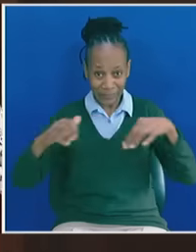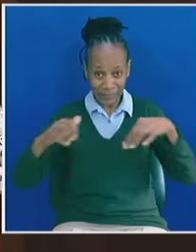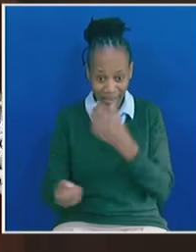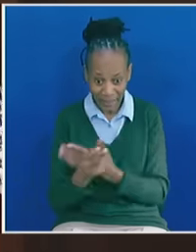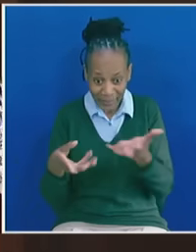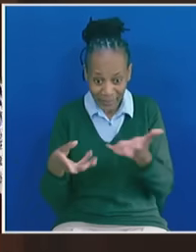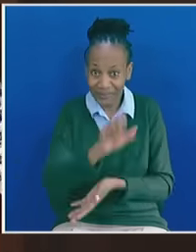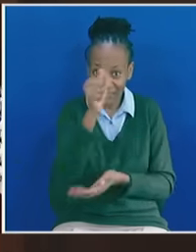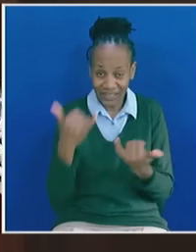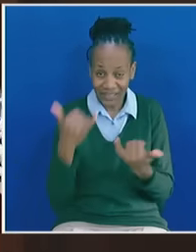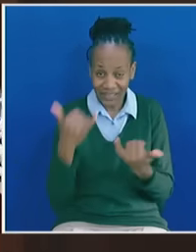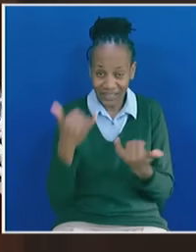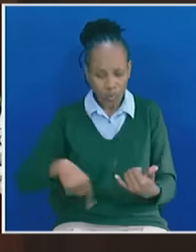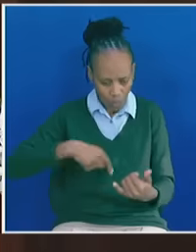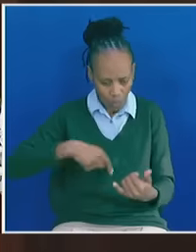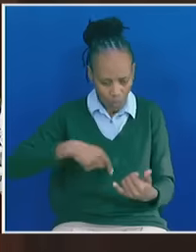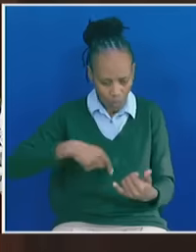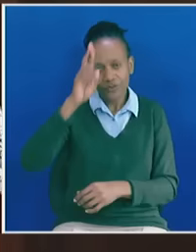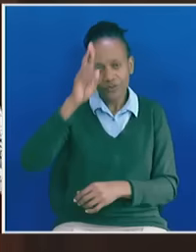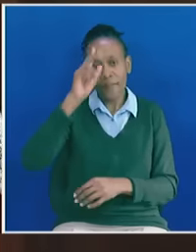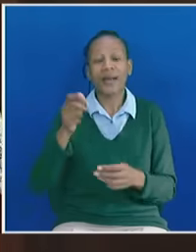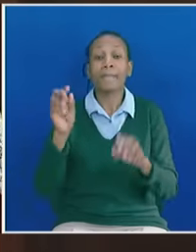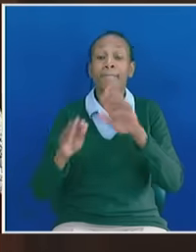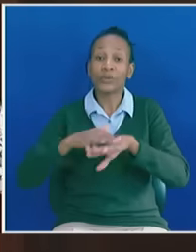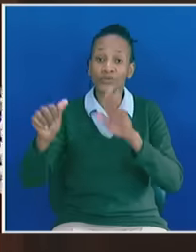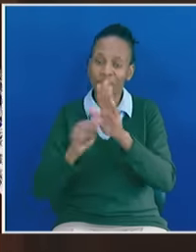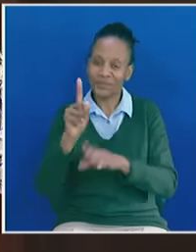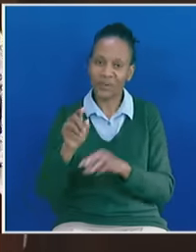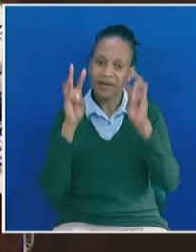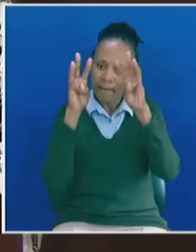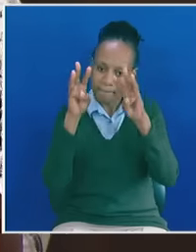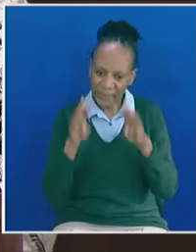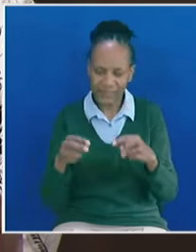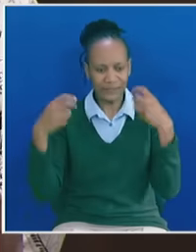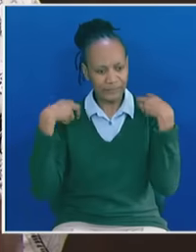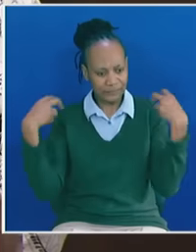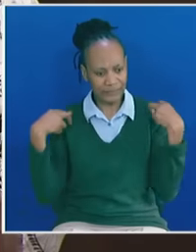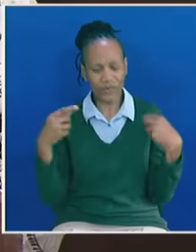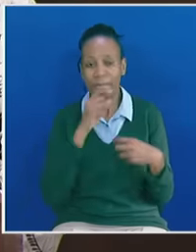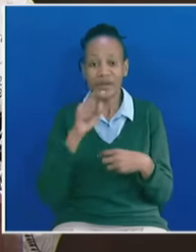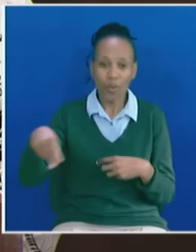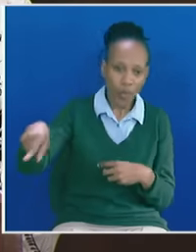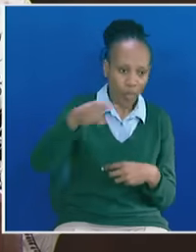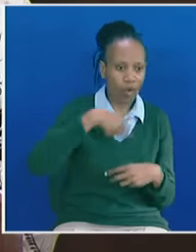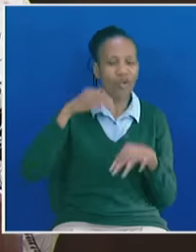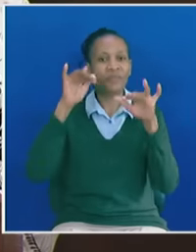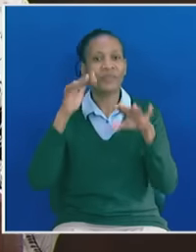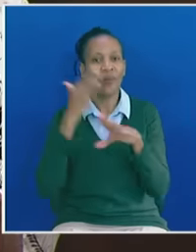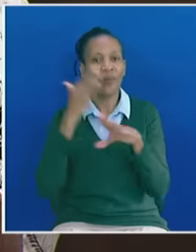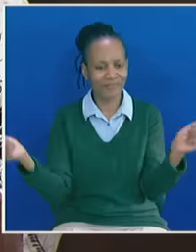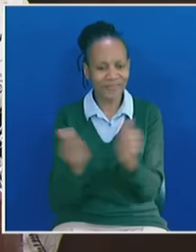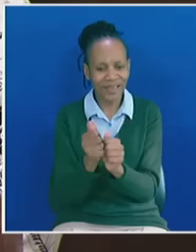in South Africa, we are reminded that peace and stability requires the whole of society to participate in peaceful and